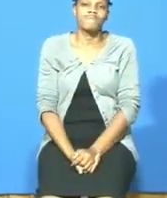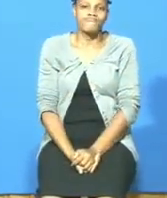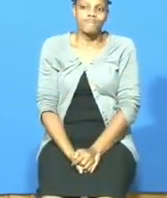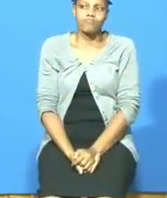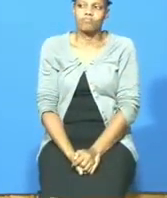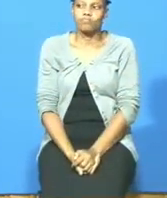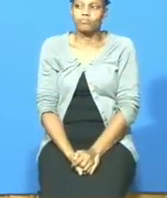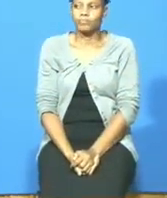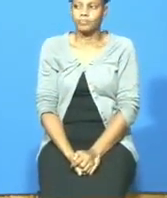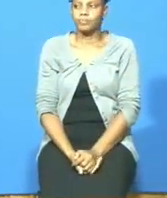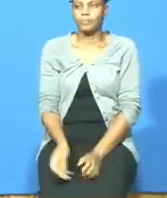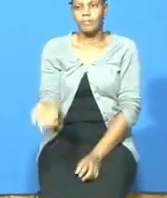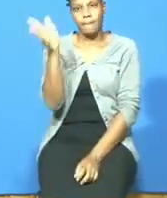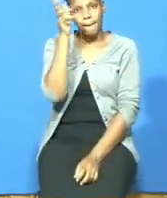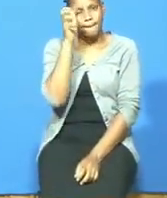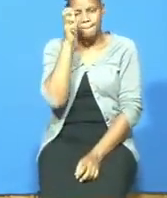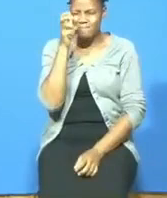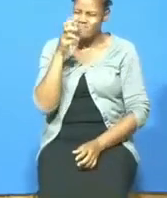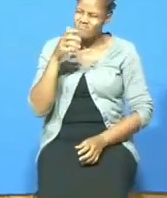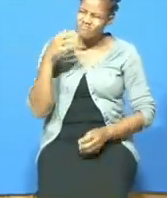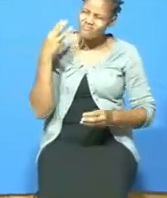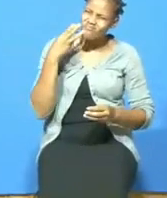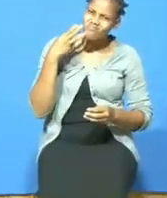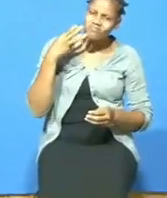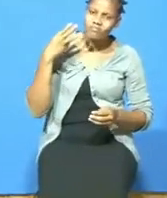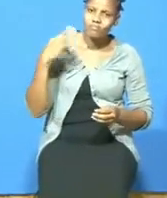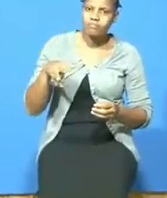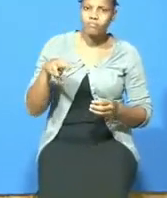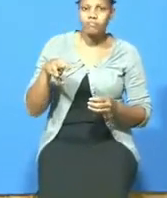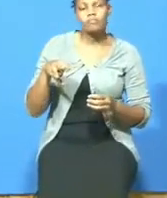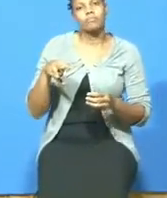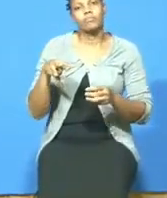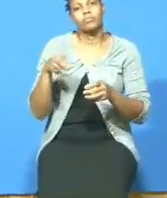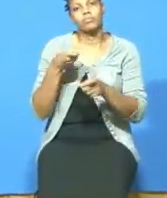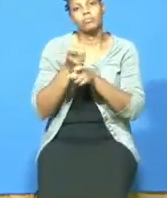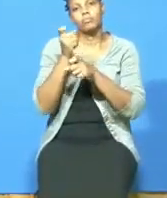The devil is the greatest con man.